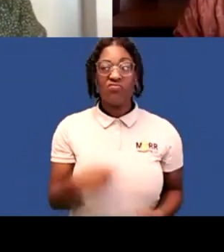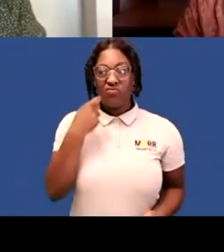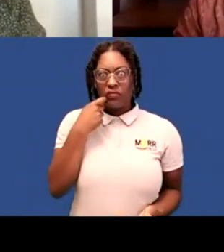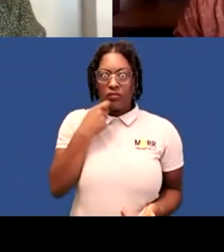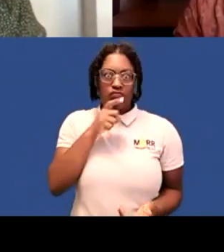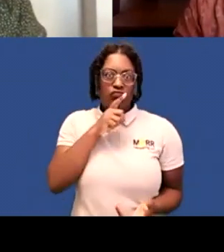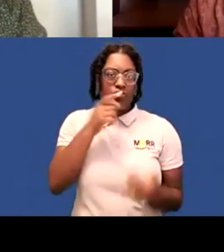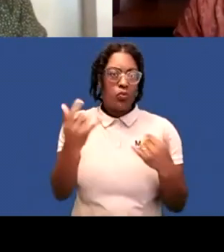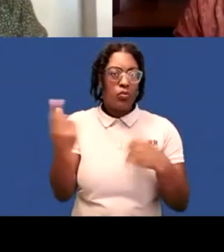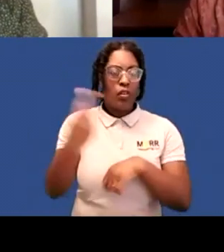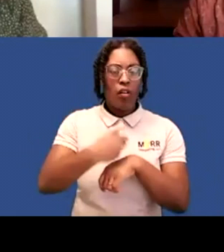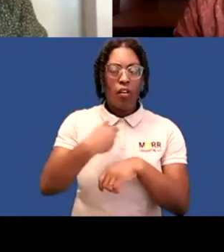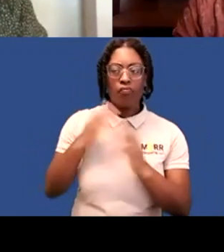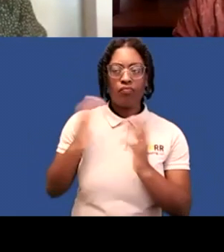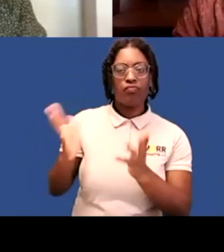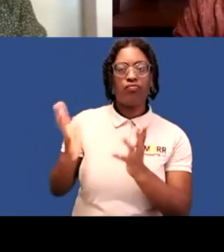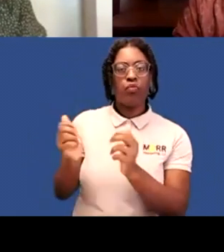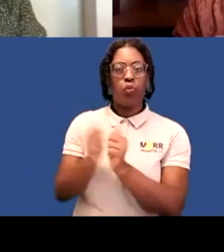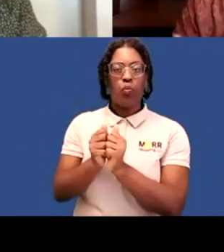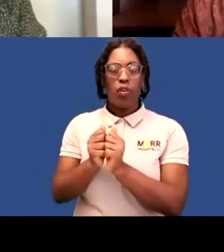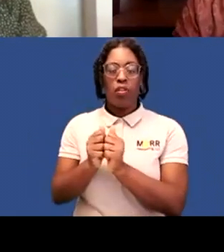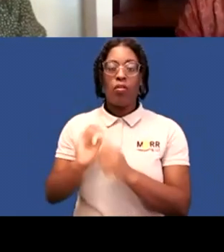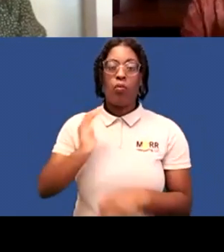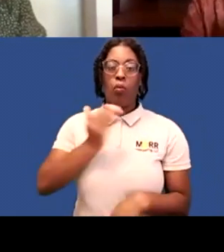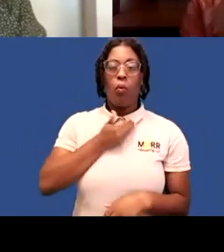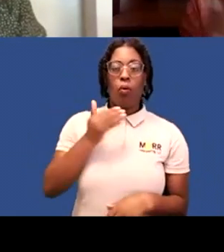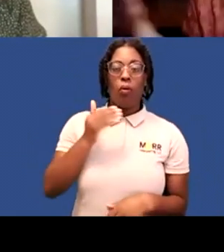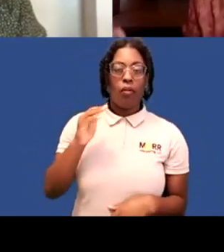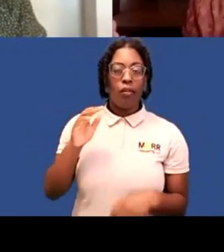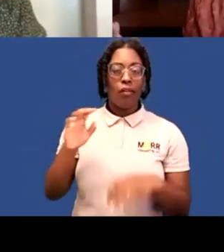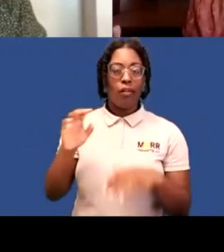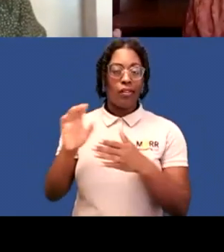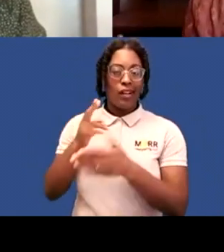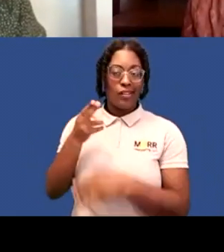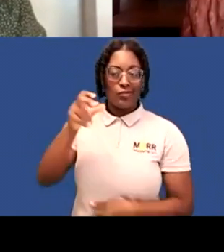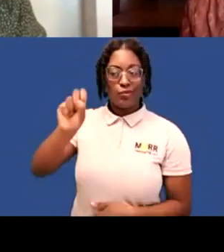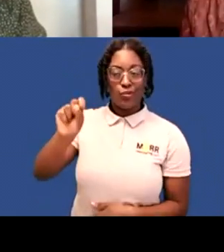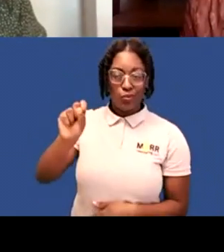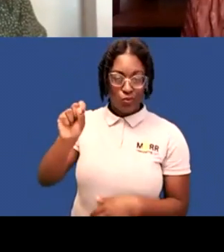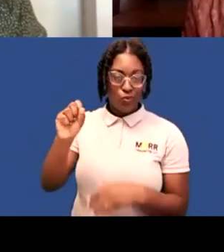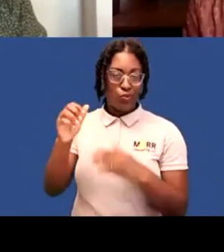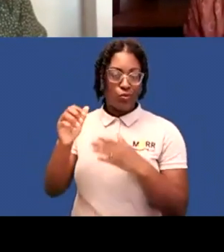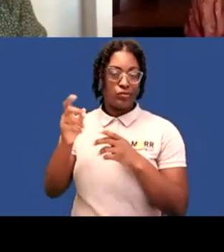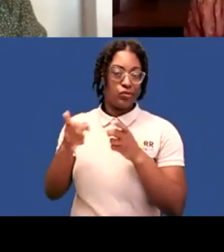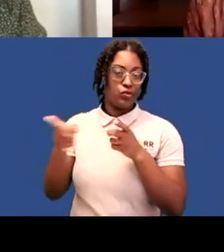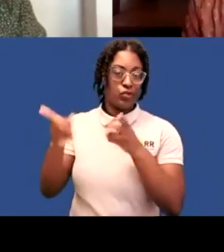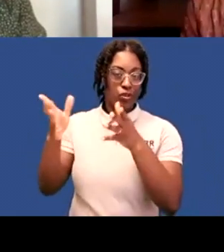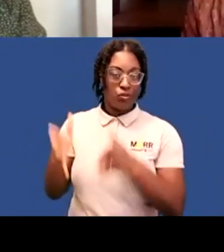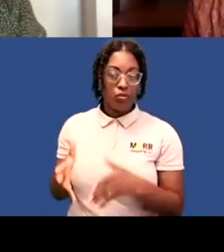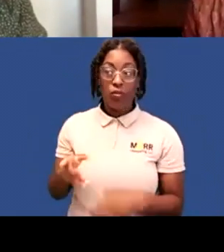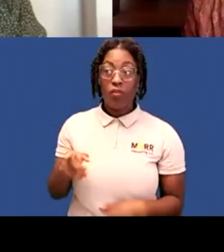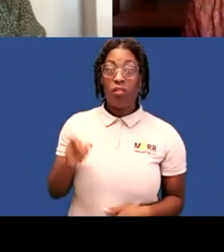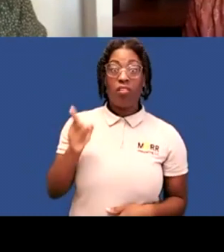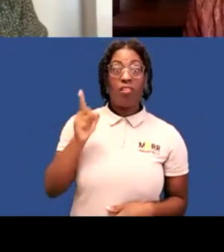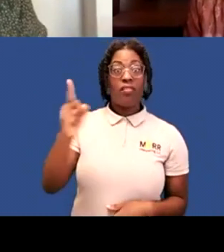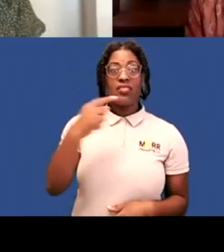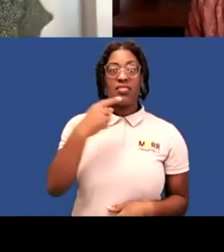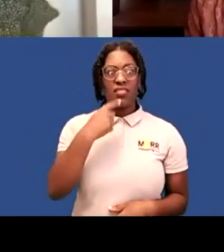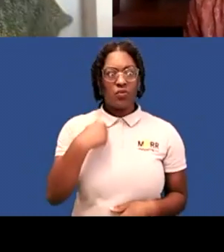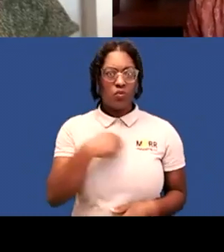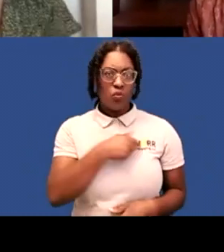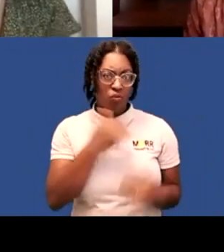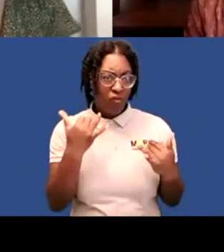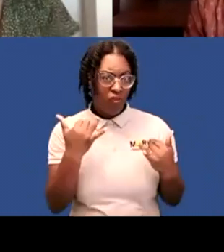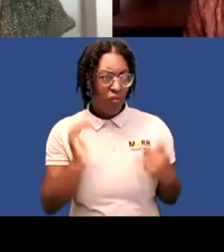head of the upper school, and she was talking about how we are rearranging the schedule to make it work for students, to make it work for